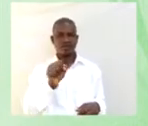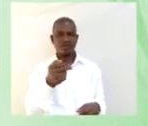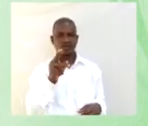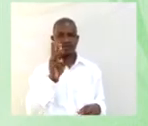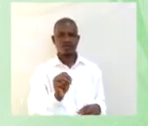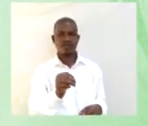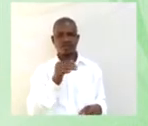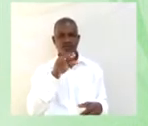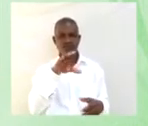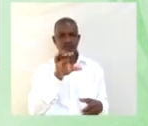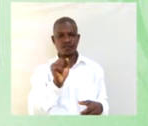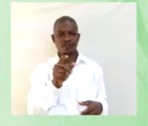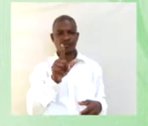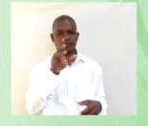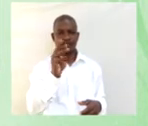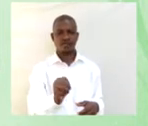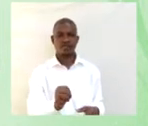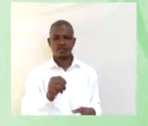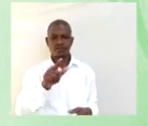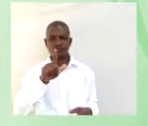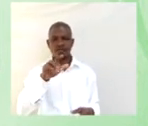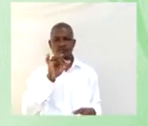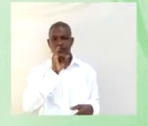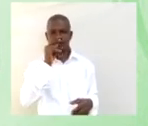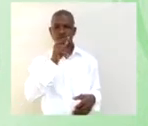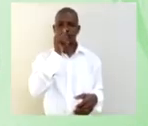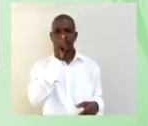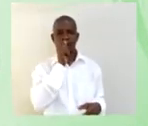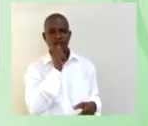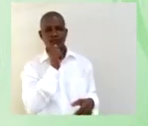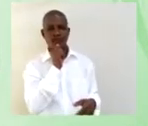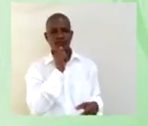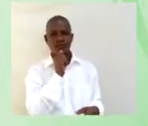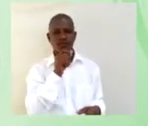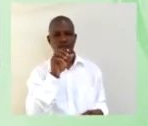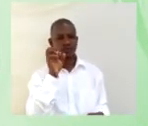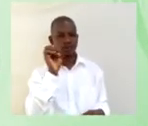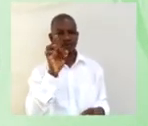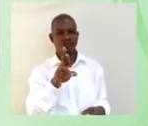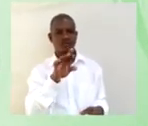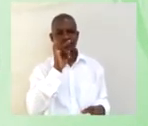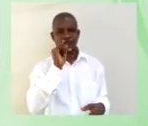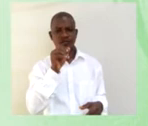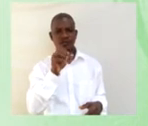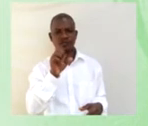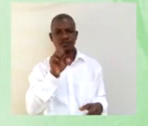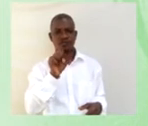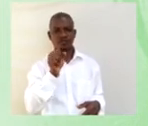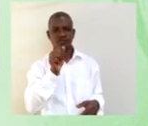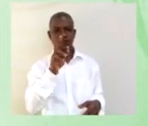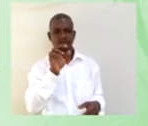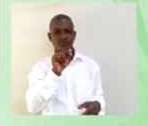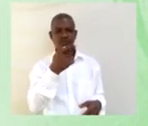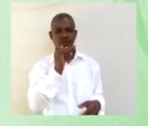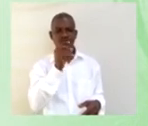Psalm, calm. L is silent. E-R in